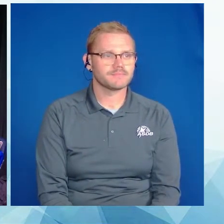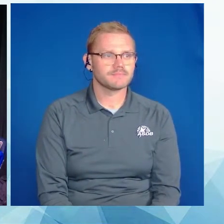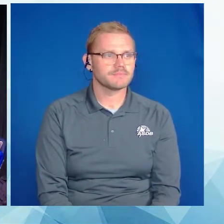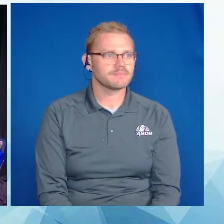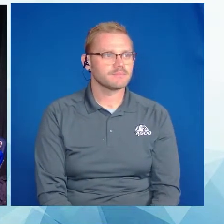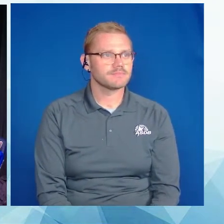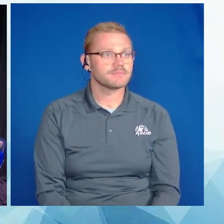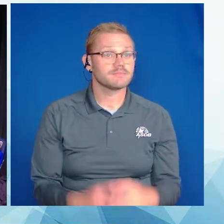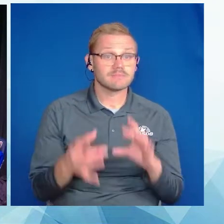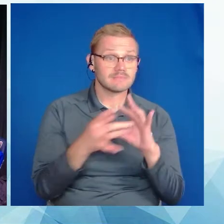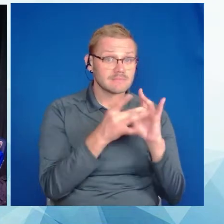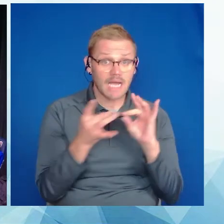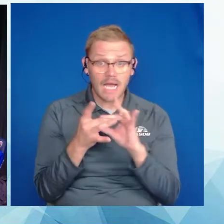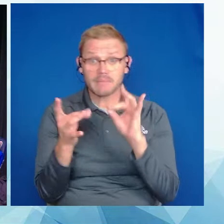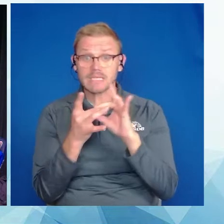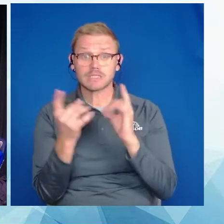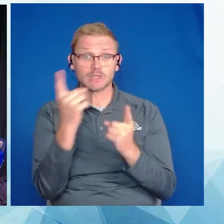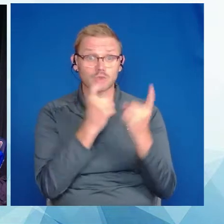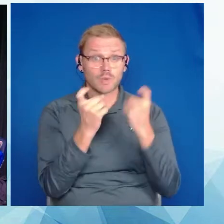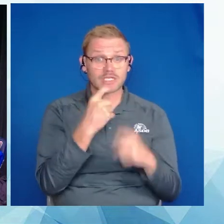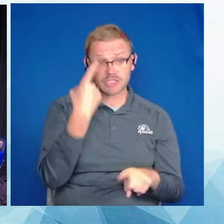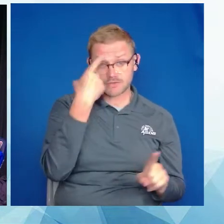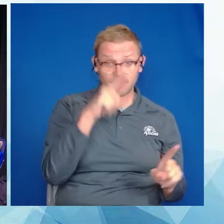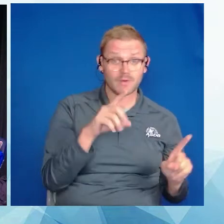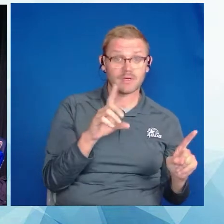Any other comments or questions for Deborah?